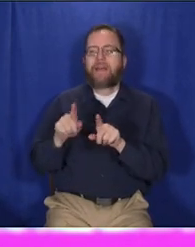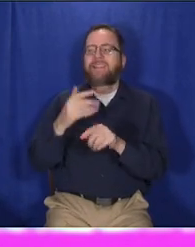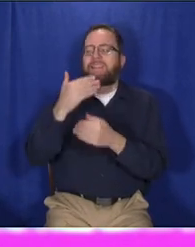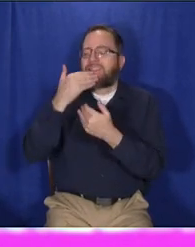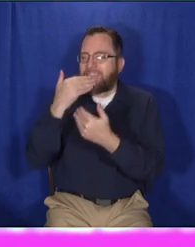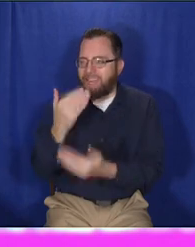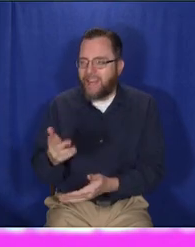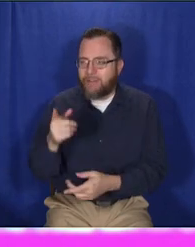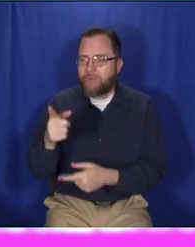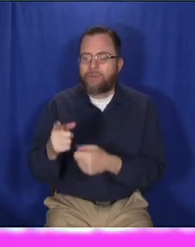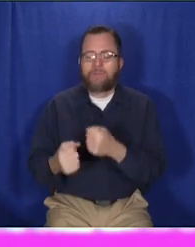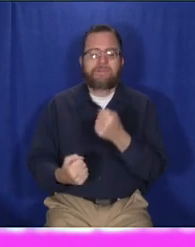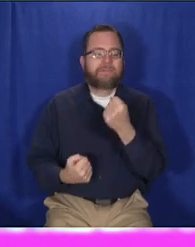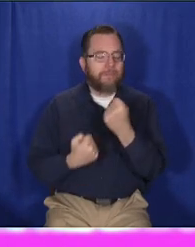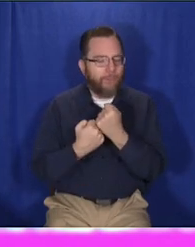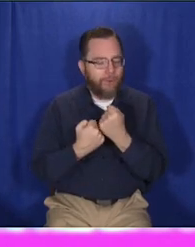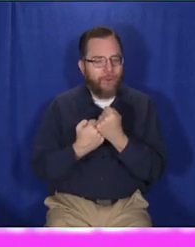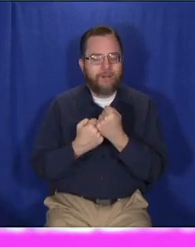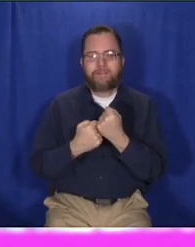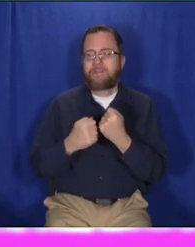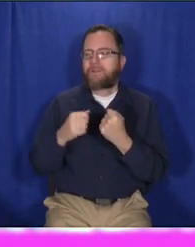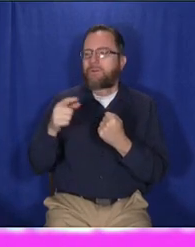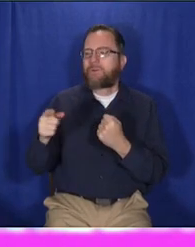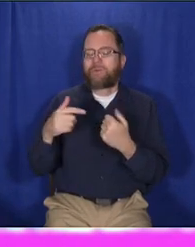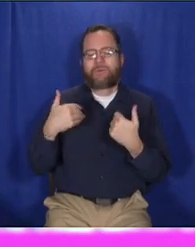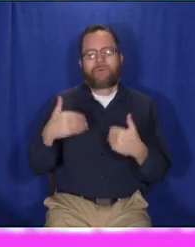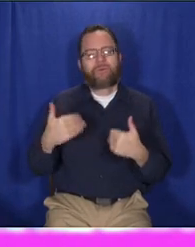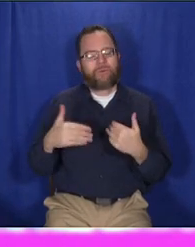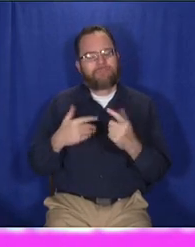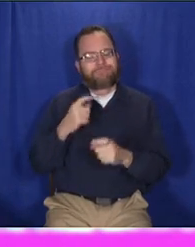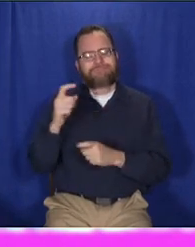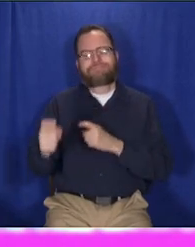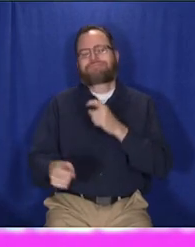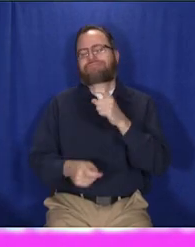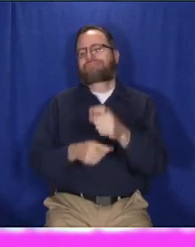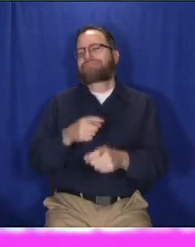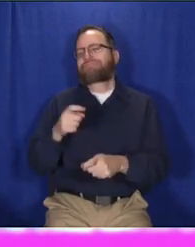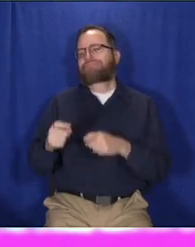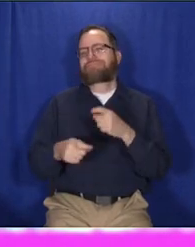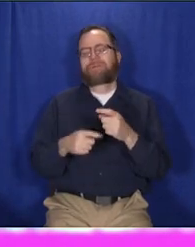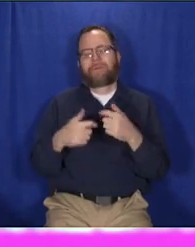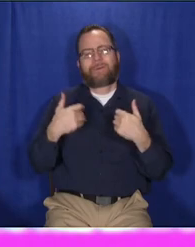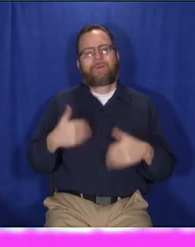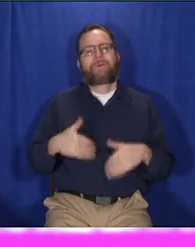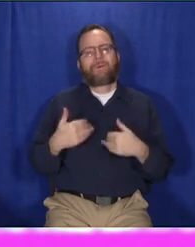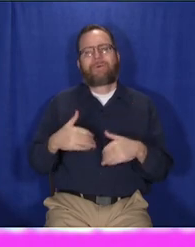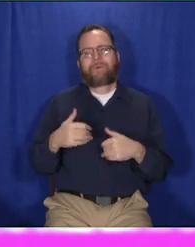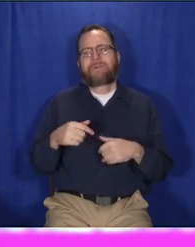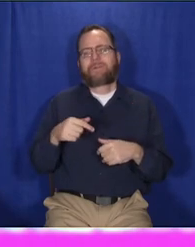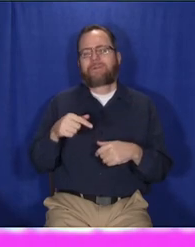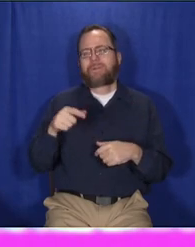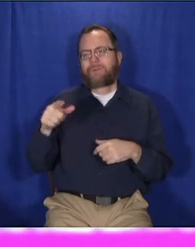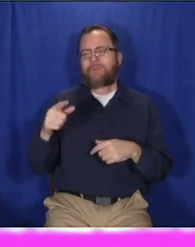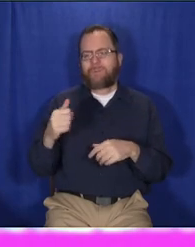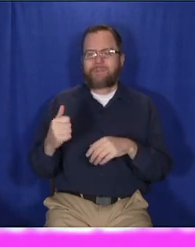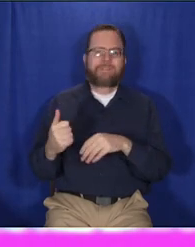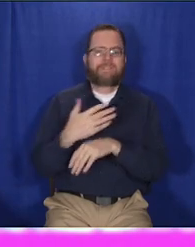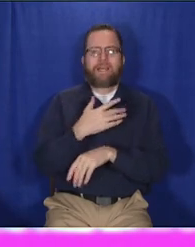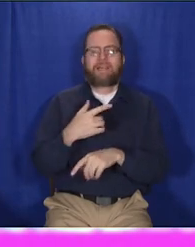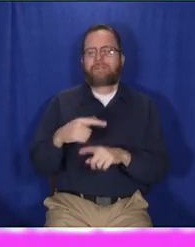this specific gift of generosity that they sent through this representative,